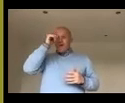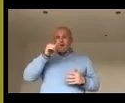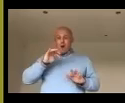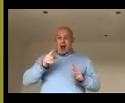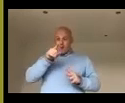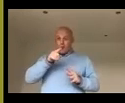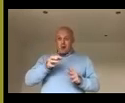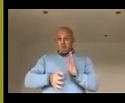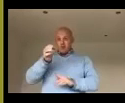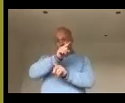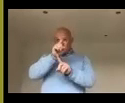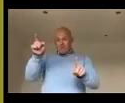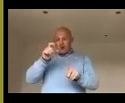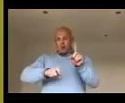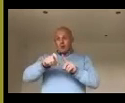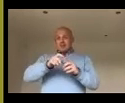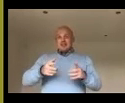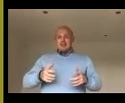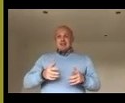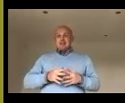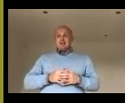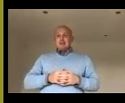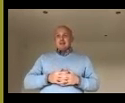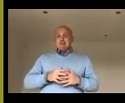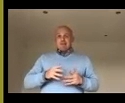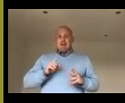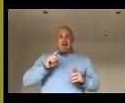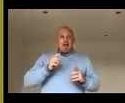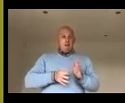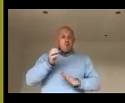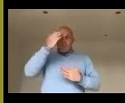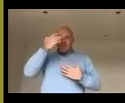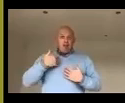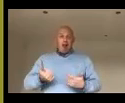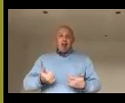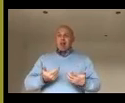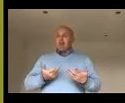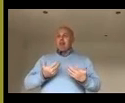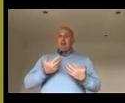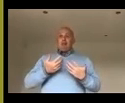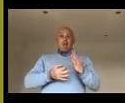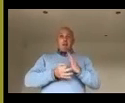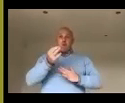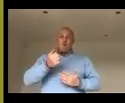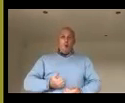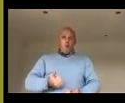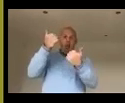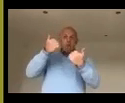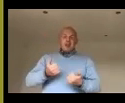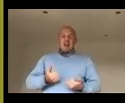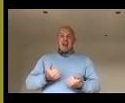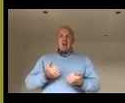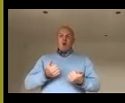of, you know, are you going to improve people's mental health? Are you going to improve people's well-being, reduce isolation?